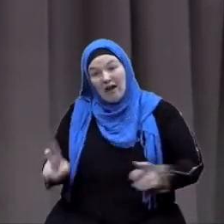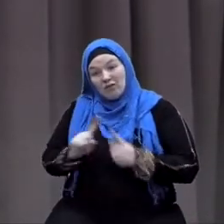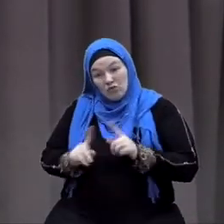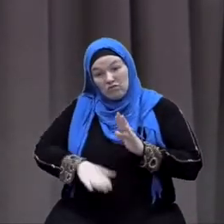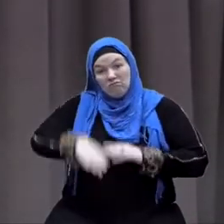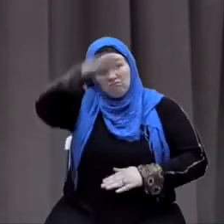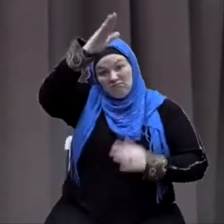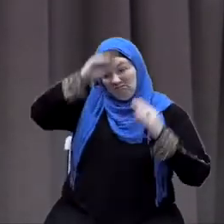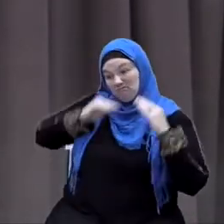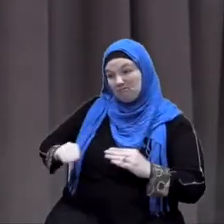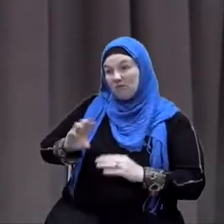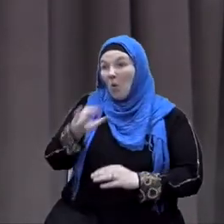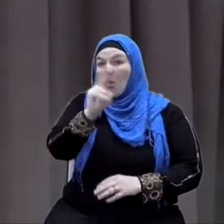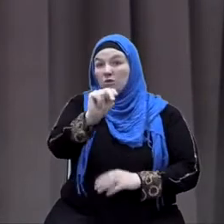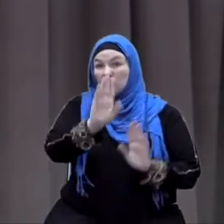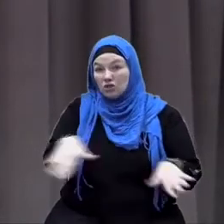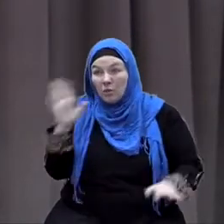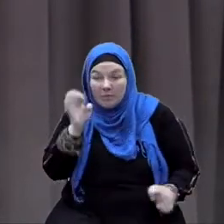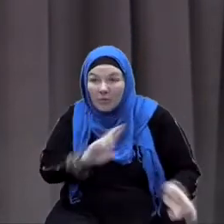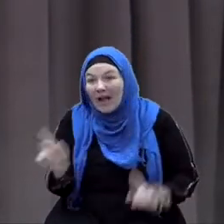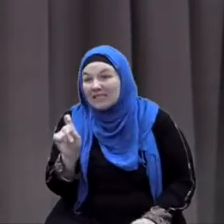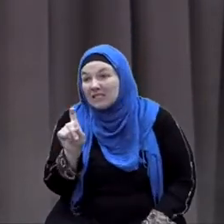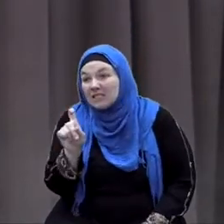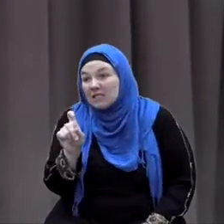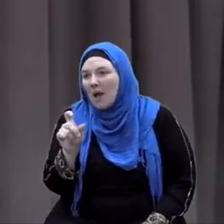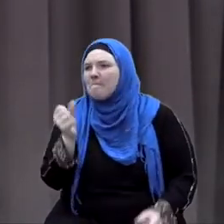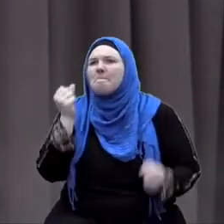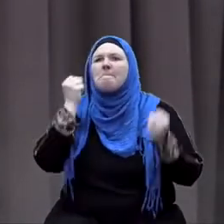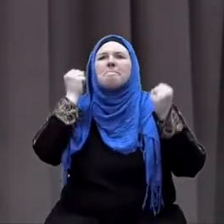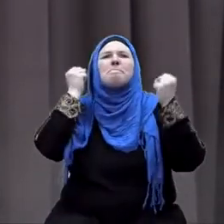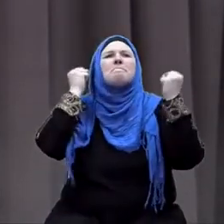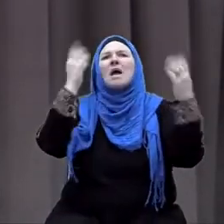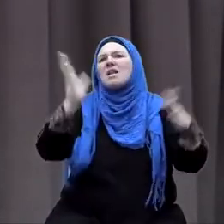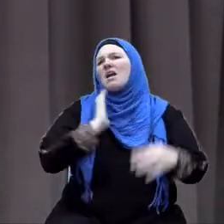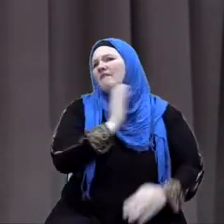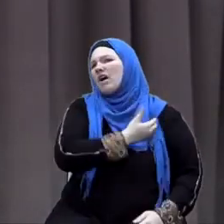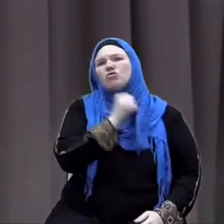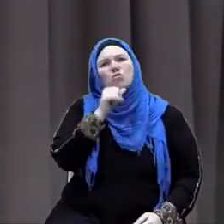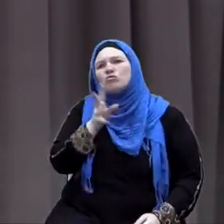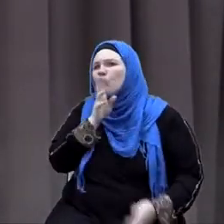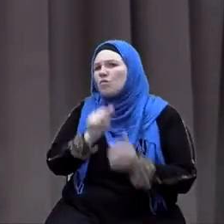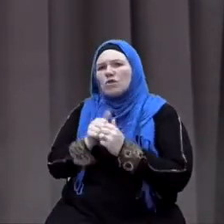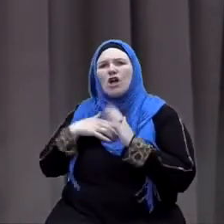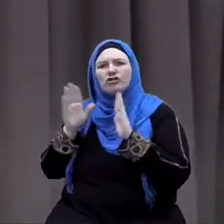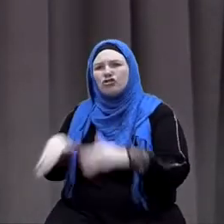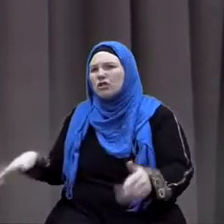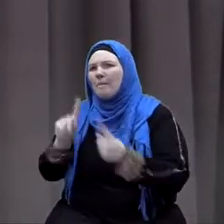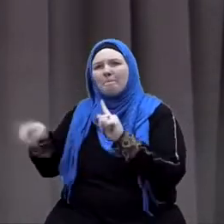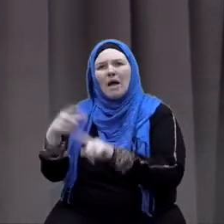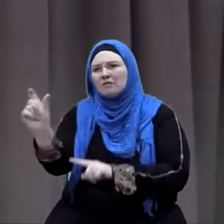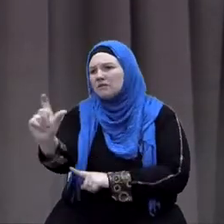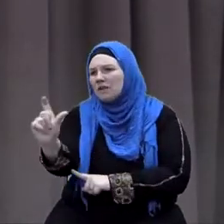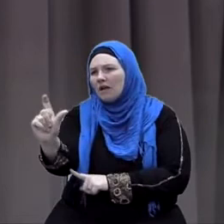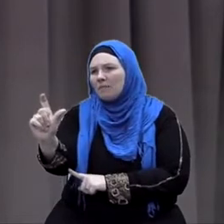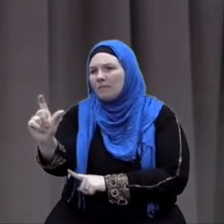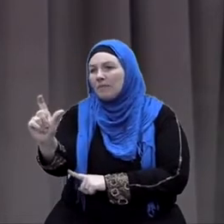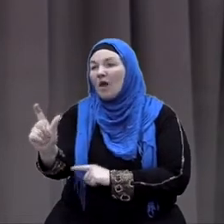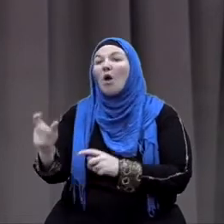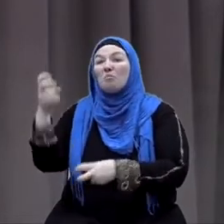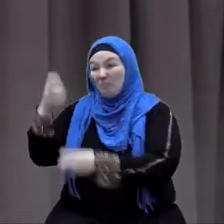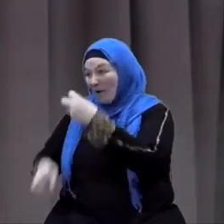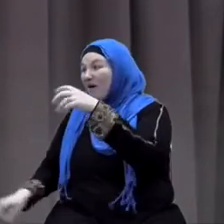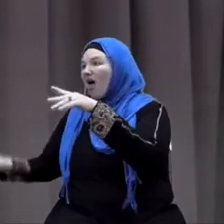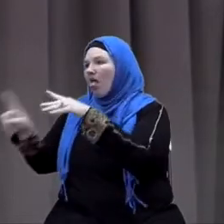are tremendous. And many of us do not even talk to them. And when we do, it is only when there is a